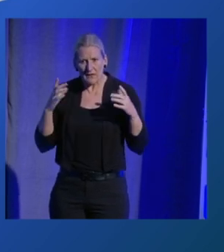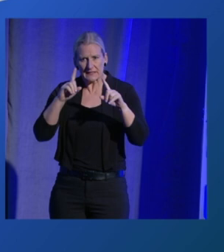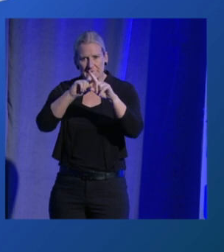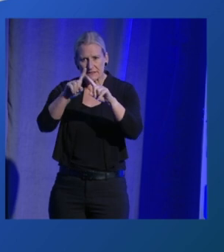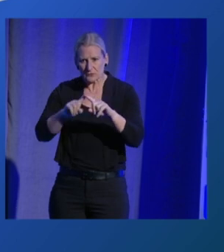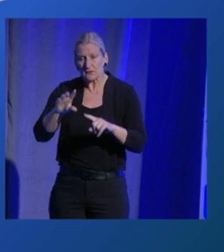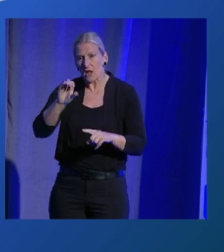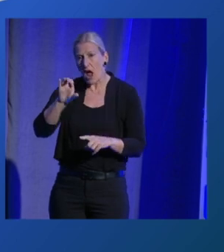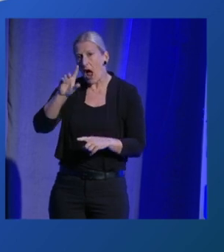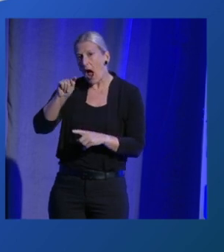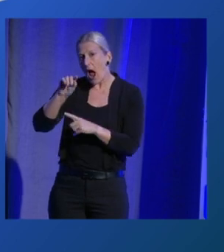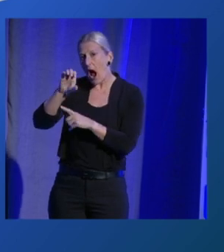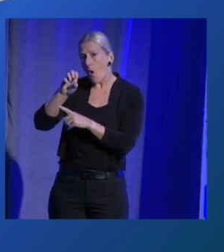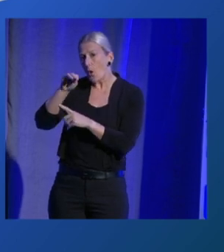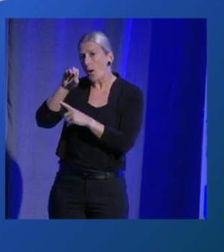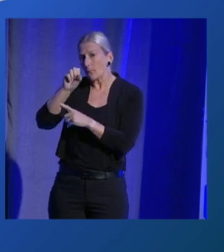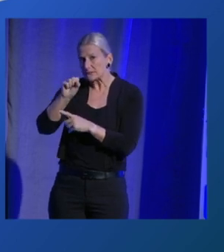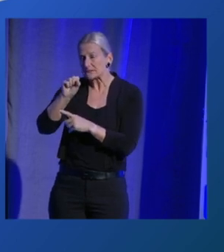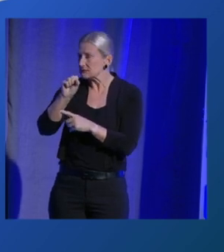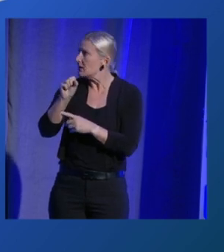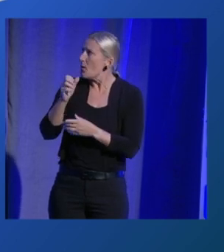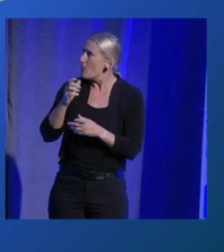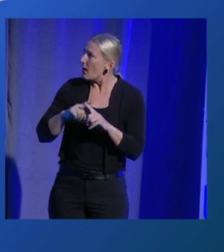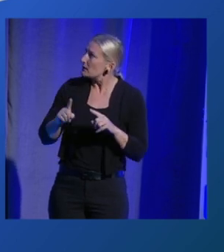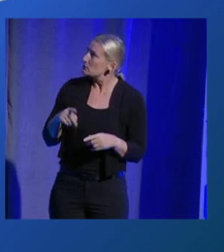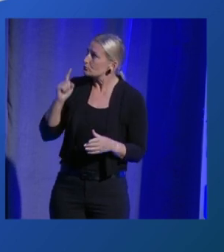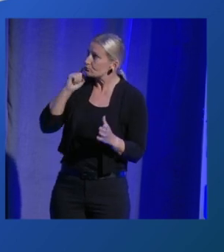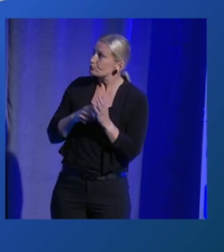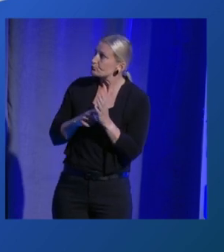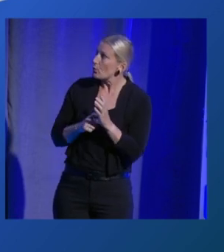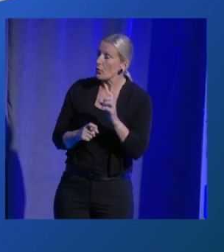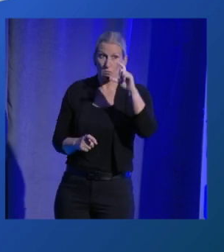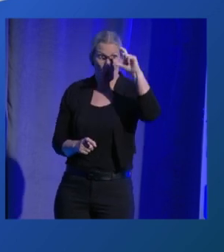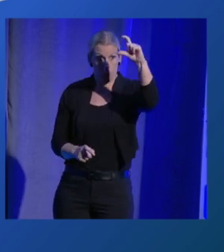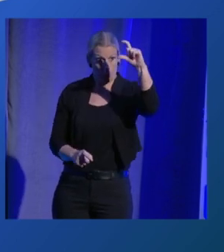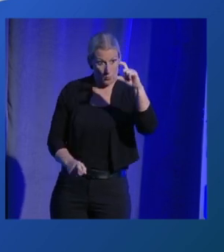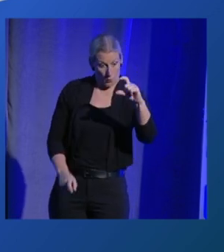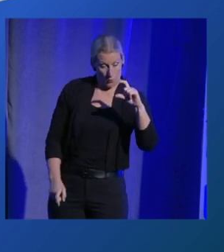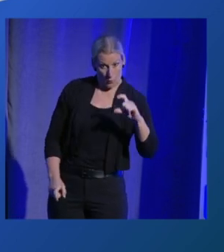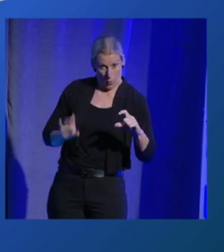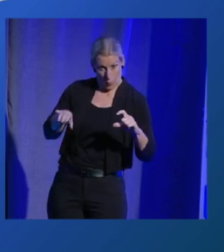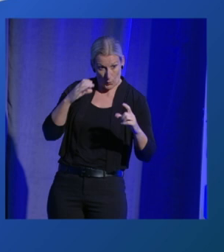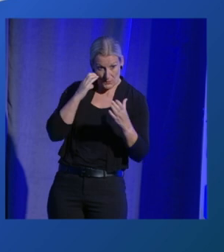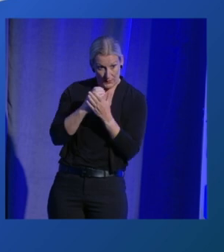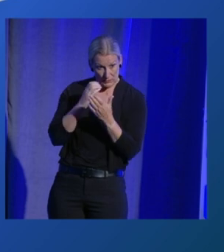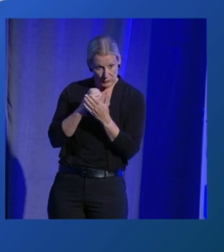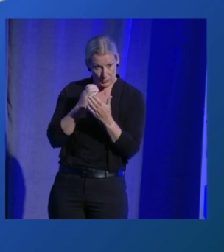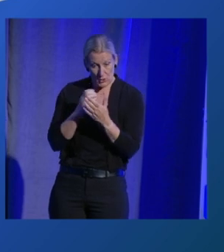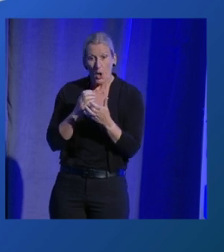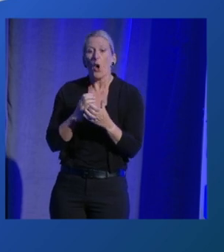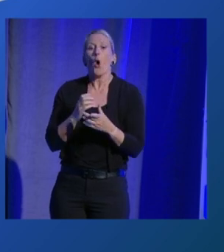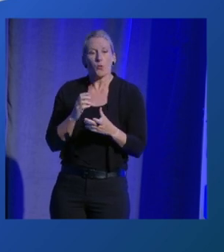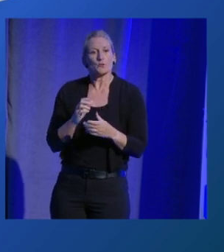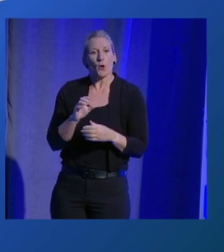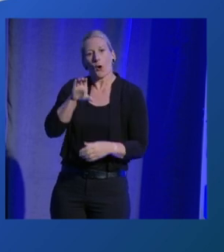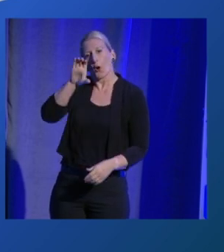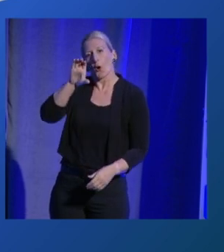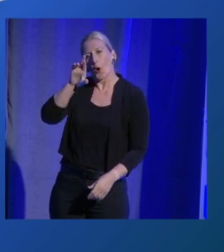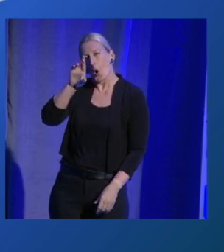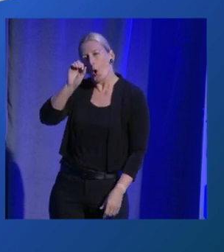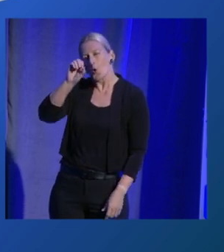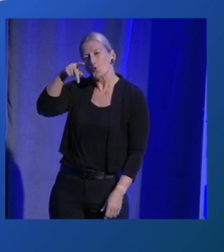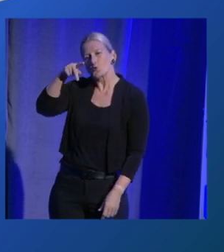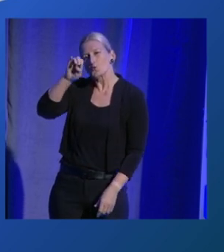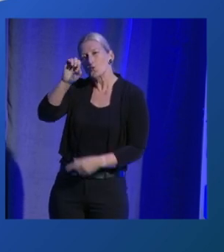see those thumbnails um those are agricultural crapping cropping patterns that's a hard thing to